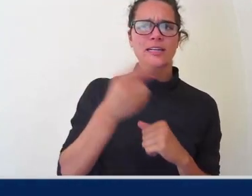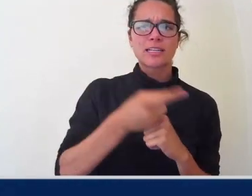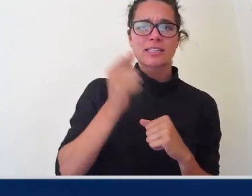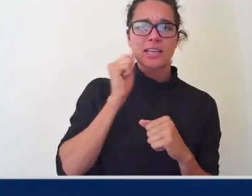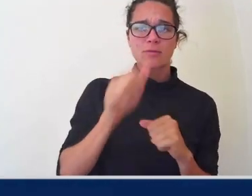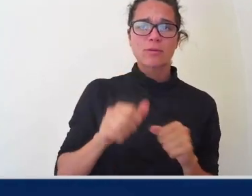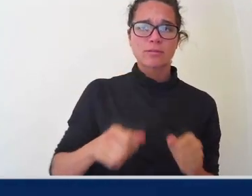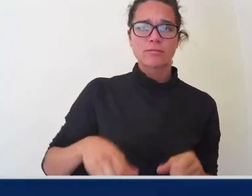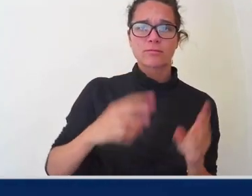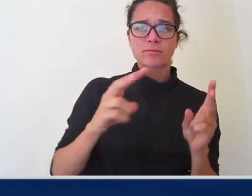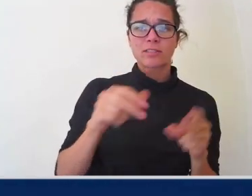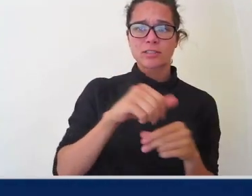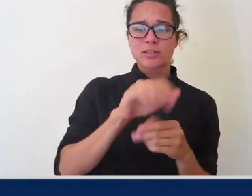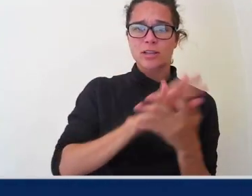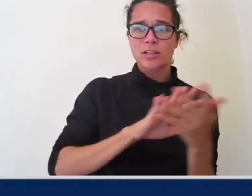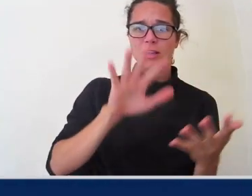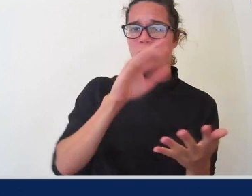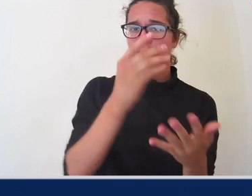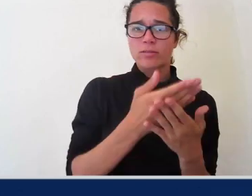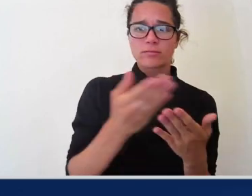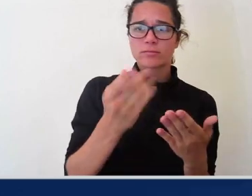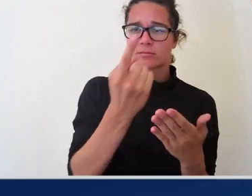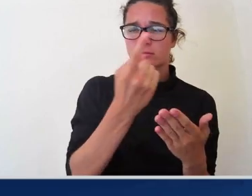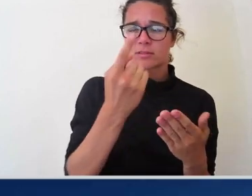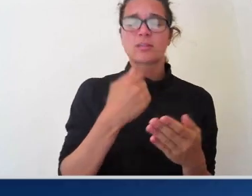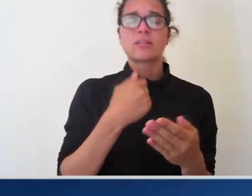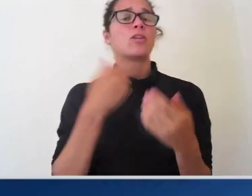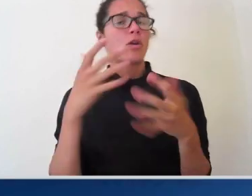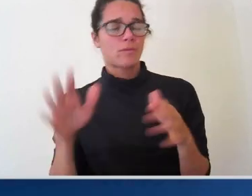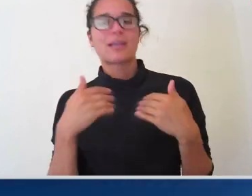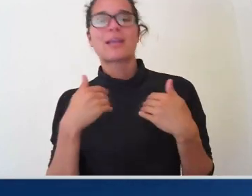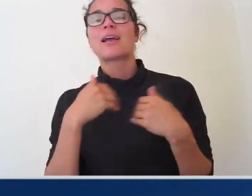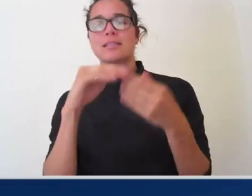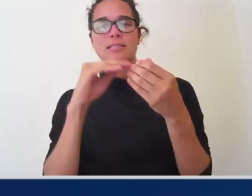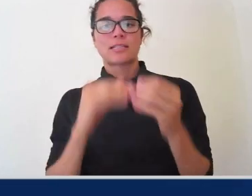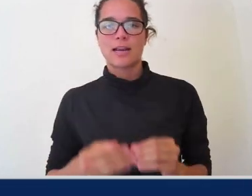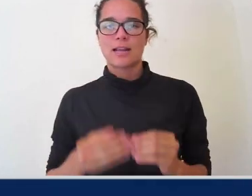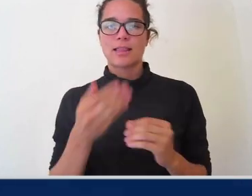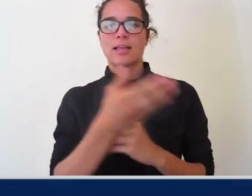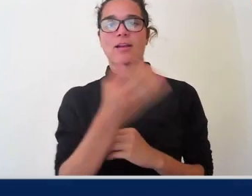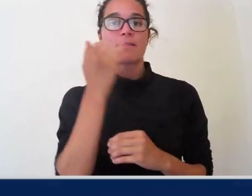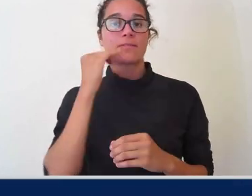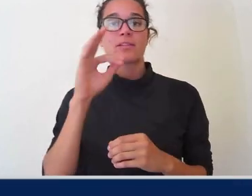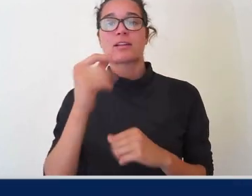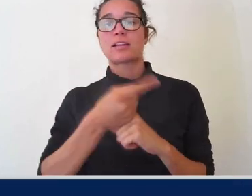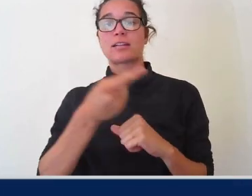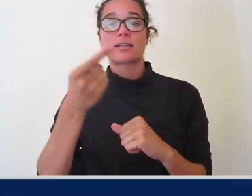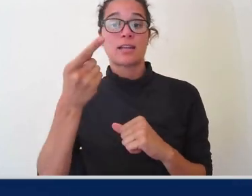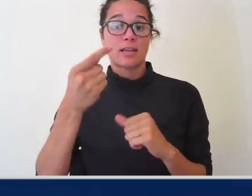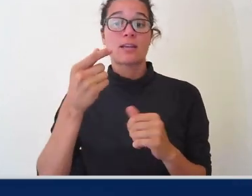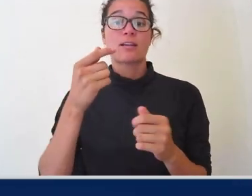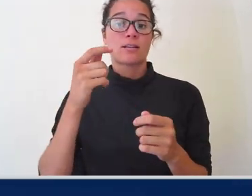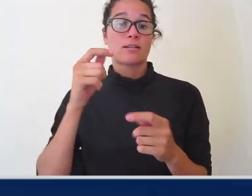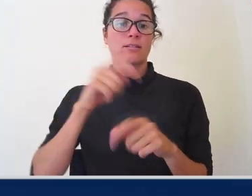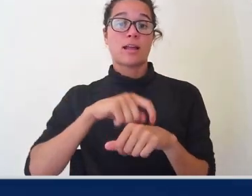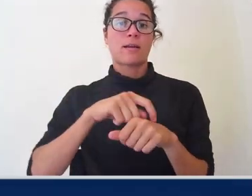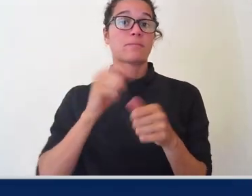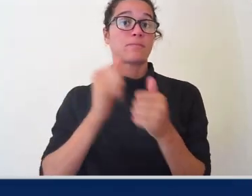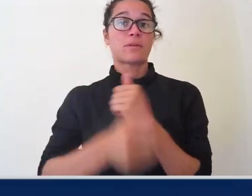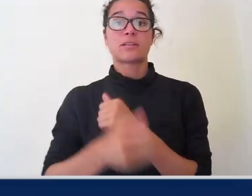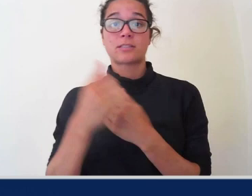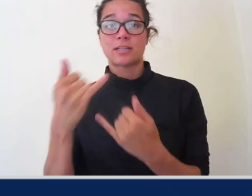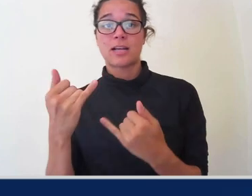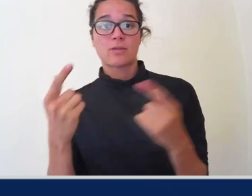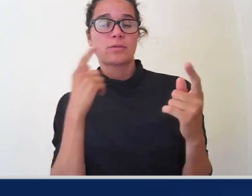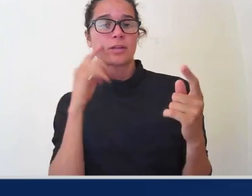has that data, right? So if the 90-day mark has passed, they can always look into the CloudTrail logs to understand what operation happened, who performed that operation,